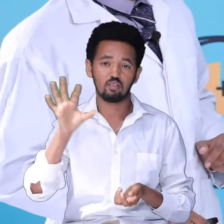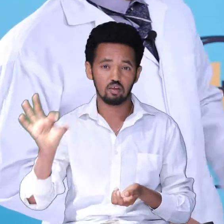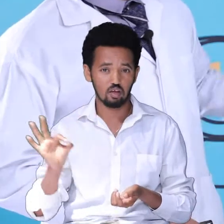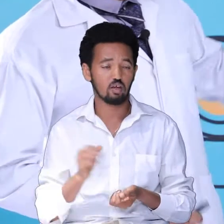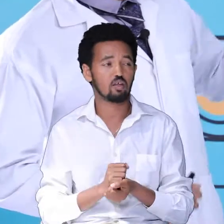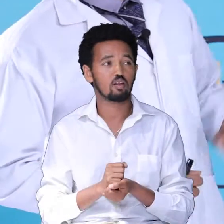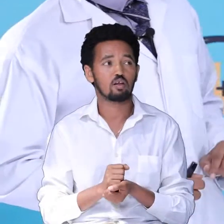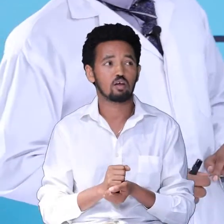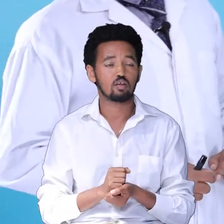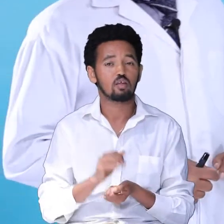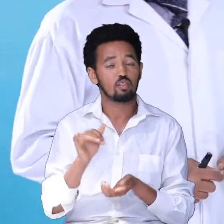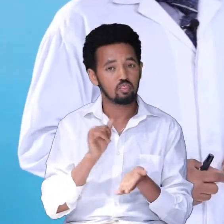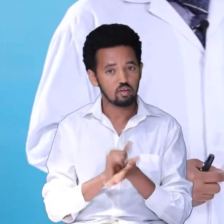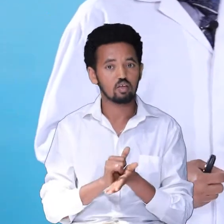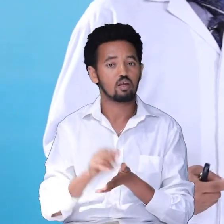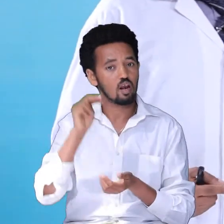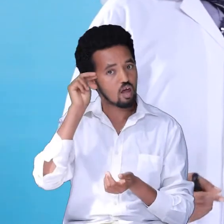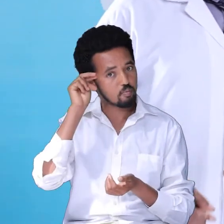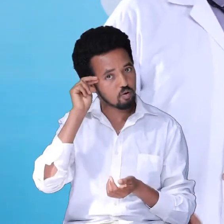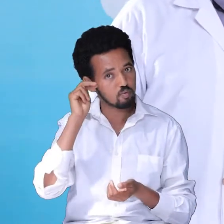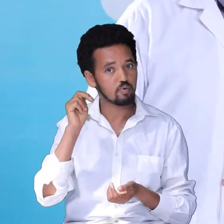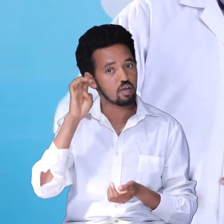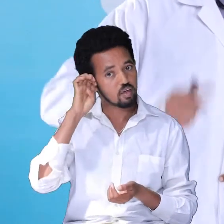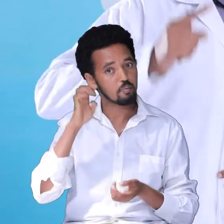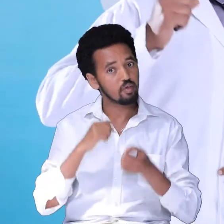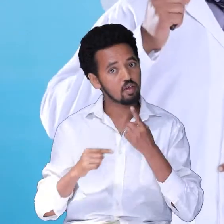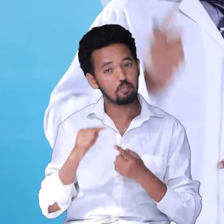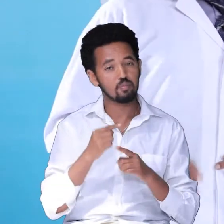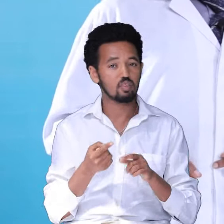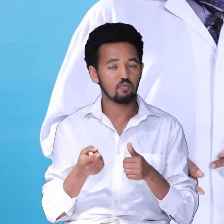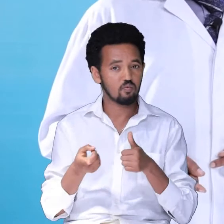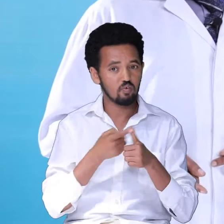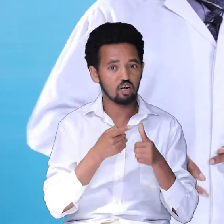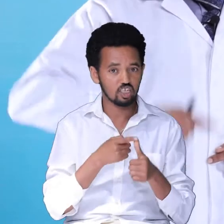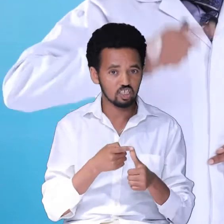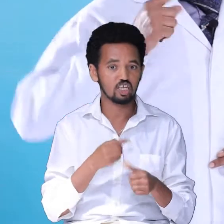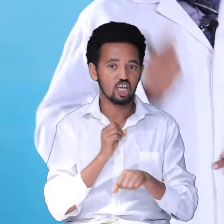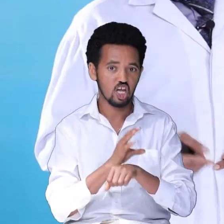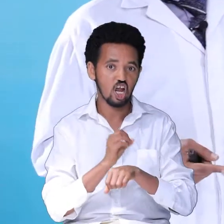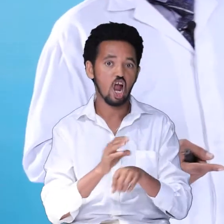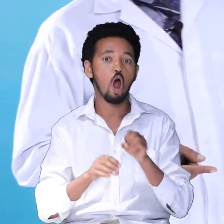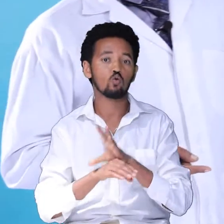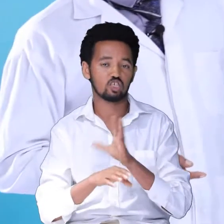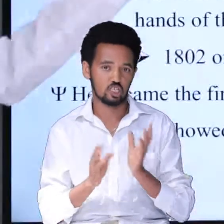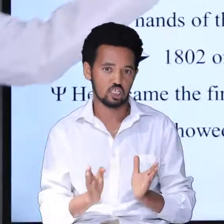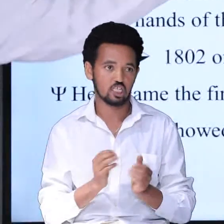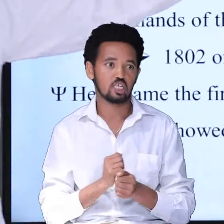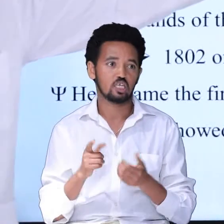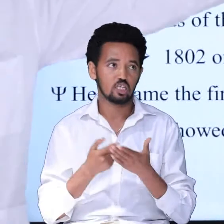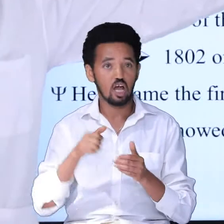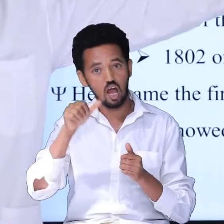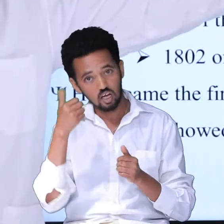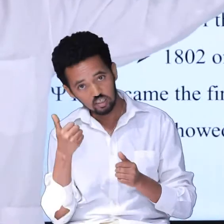1799. Then Napoleon, he became the first consuls. He assisted by other